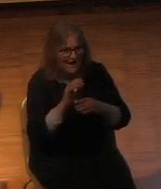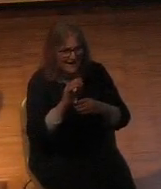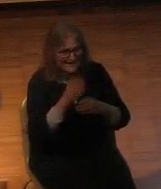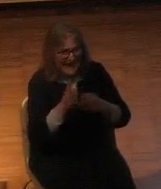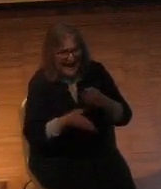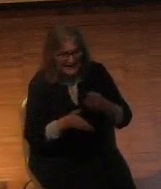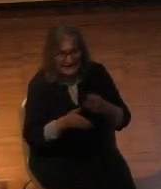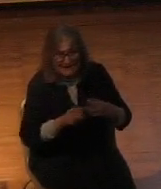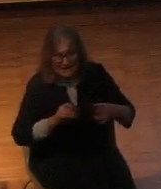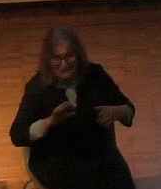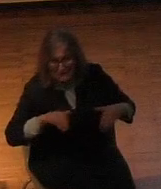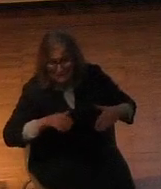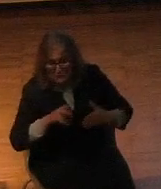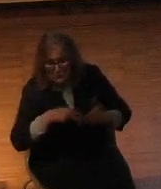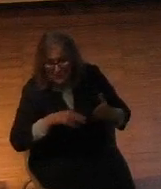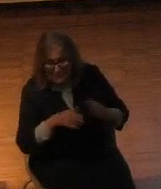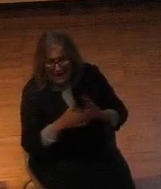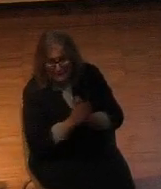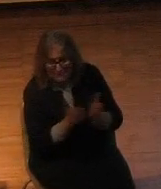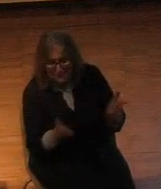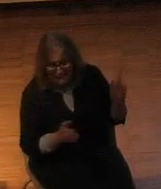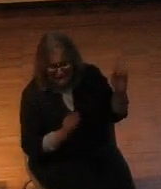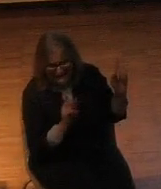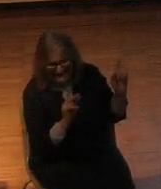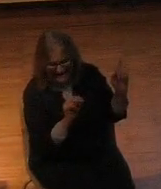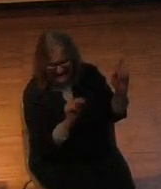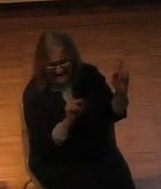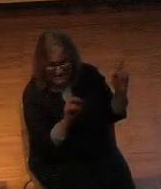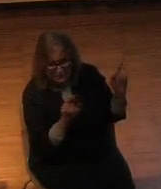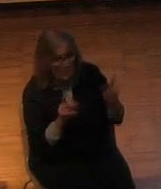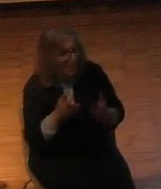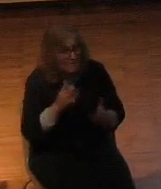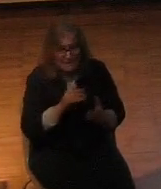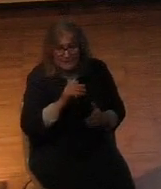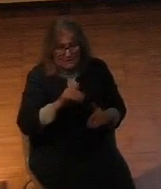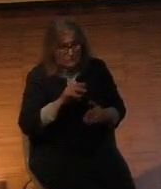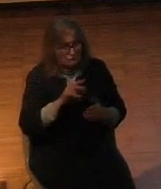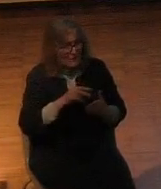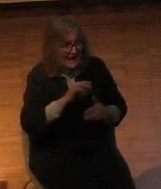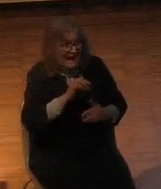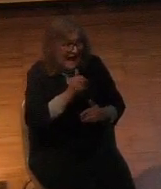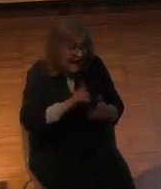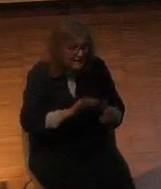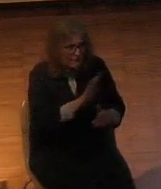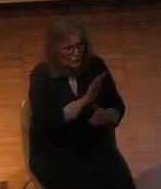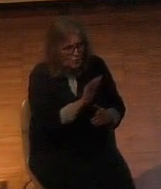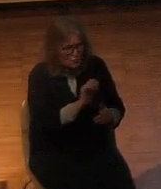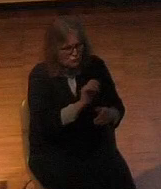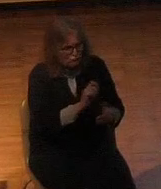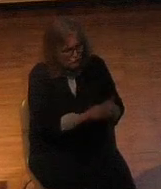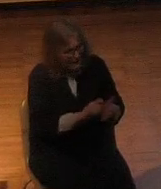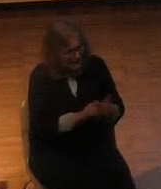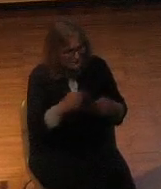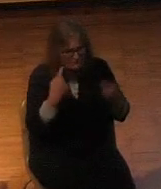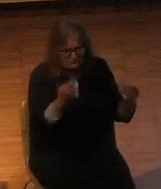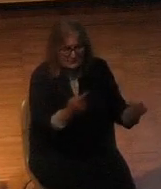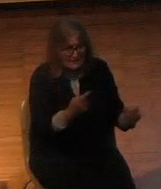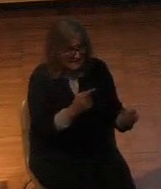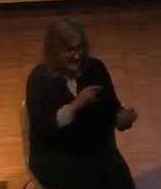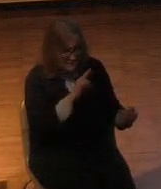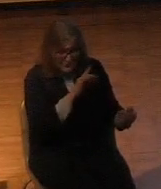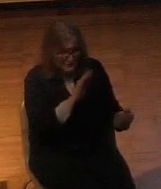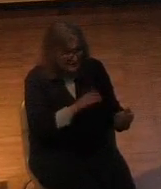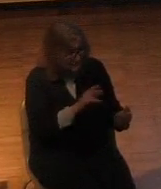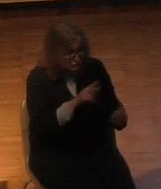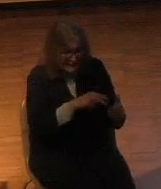right, story, or maybe you haven't read any Octavia Butler at all. If the latter is indeed the case,